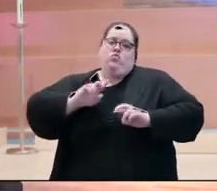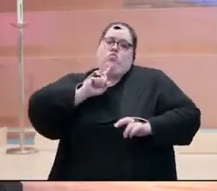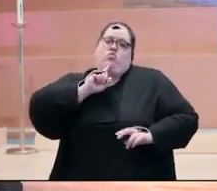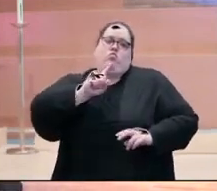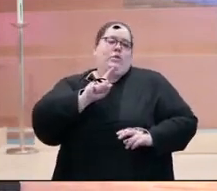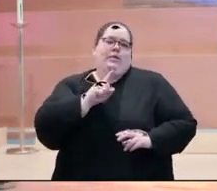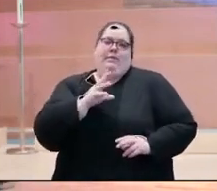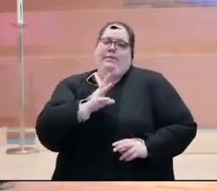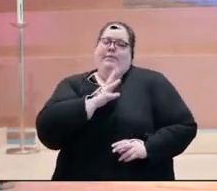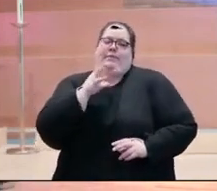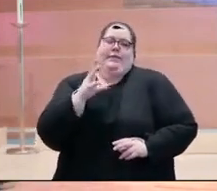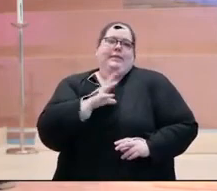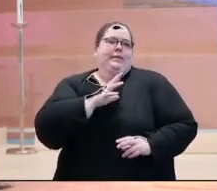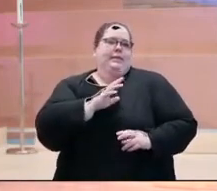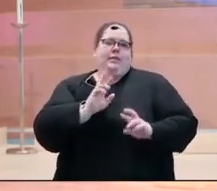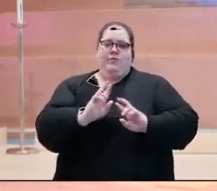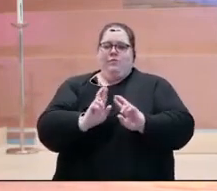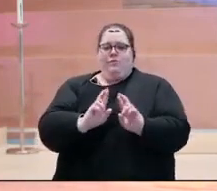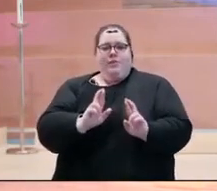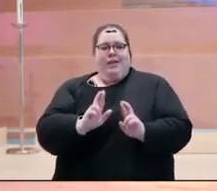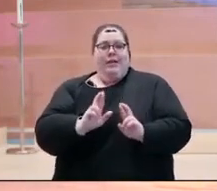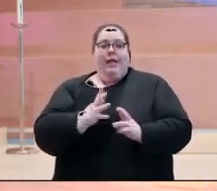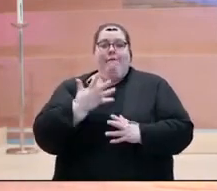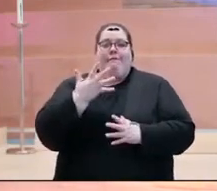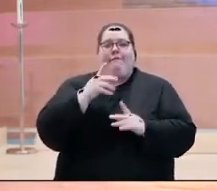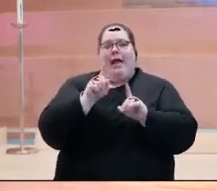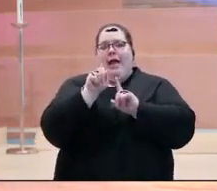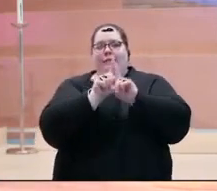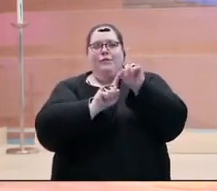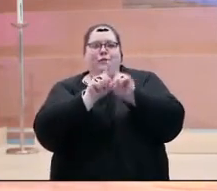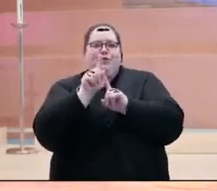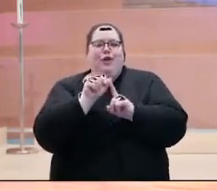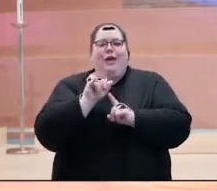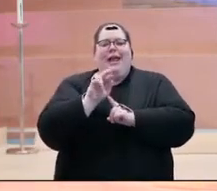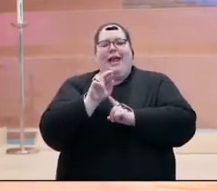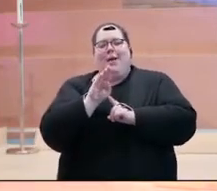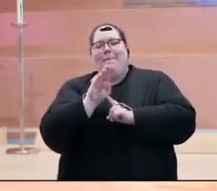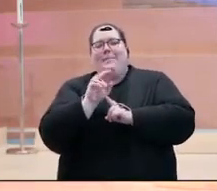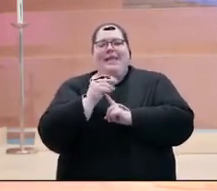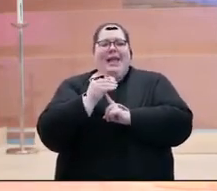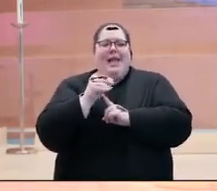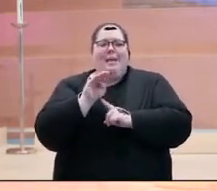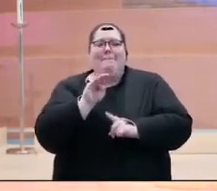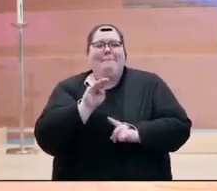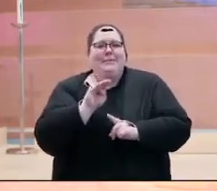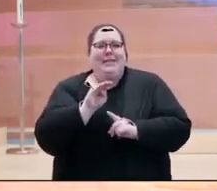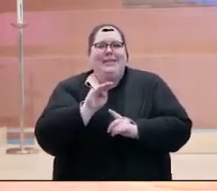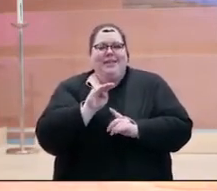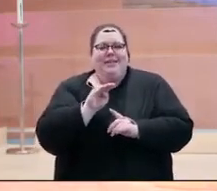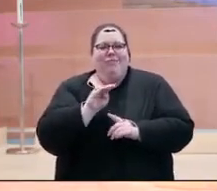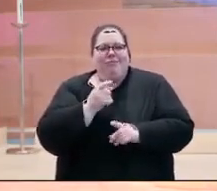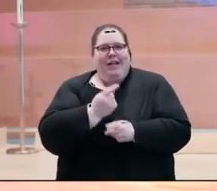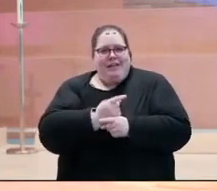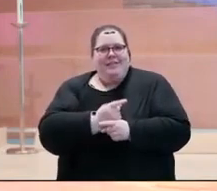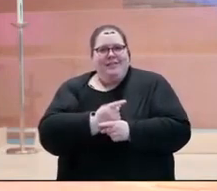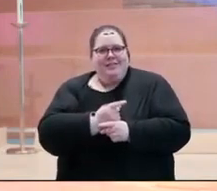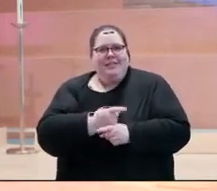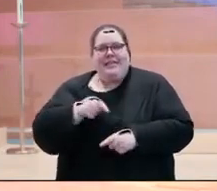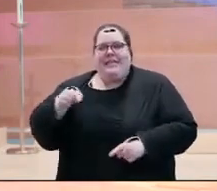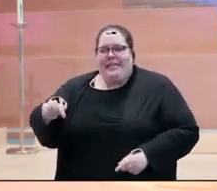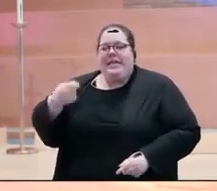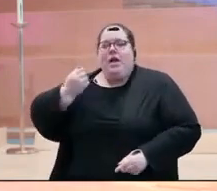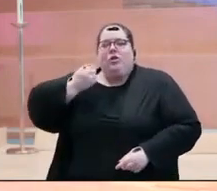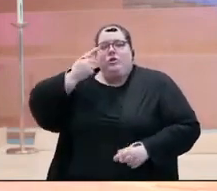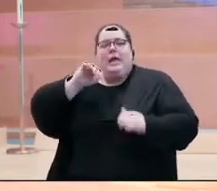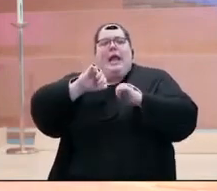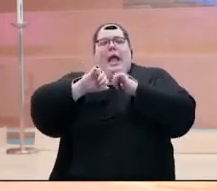stops. I mean, this guy's going for the 5-star Airbnb rating, right? Abraham knows how to do